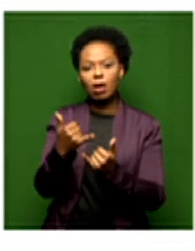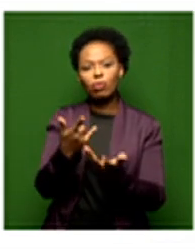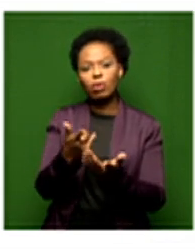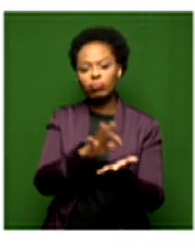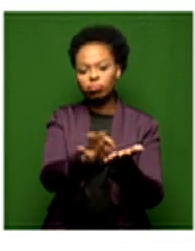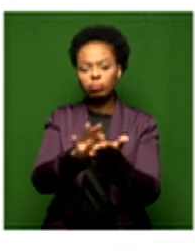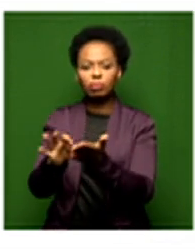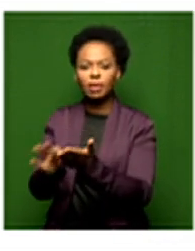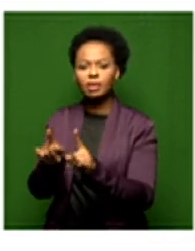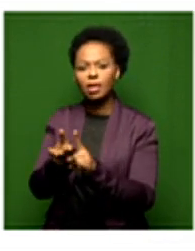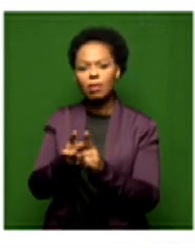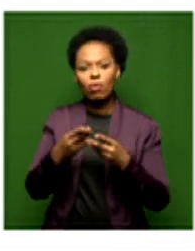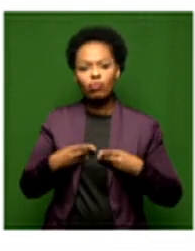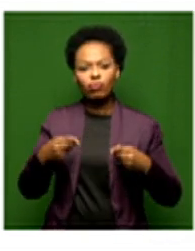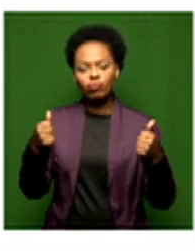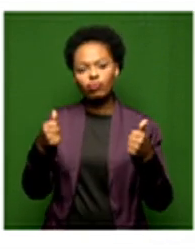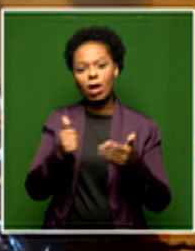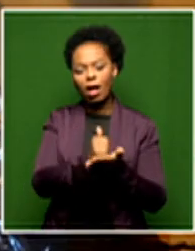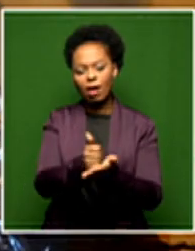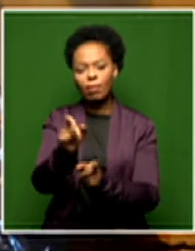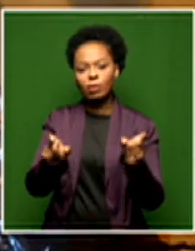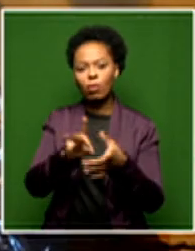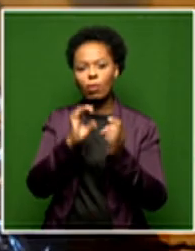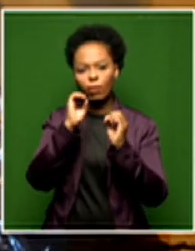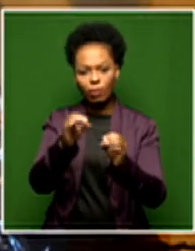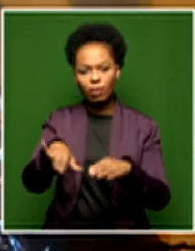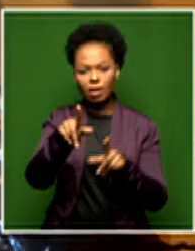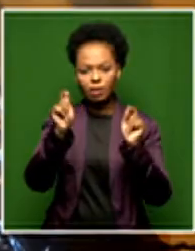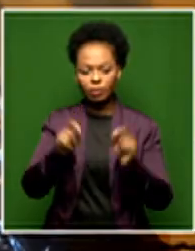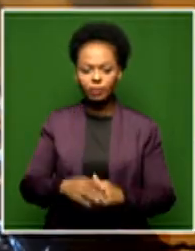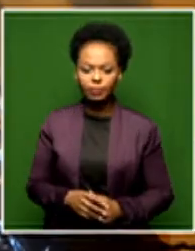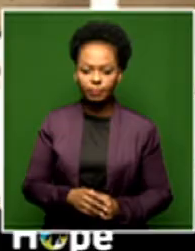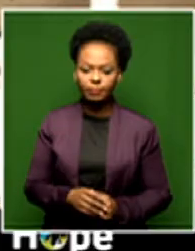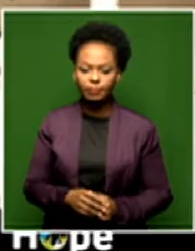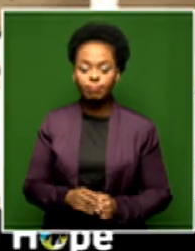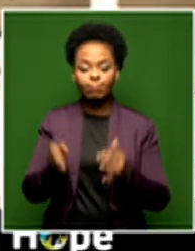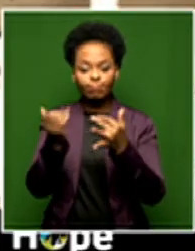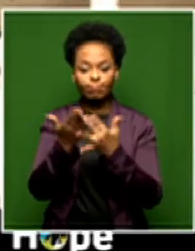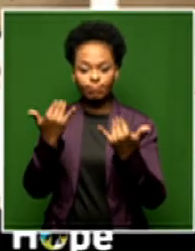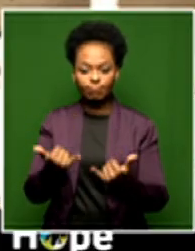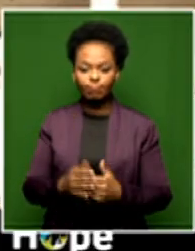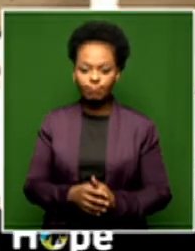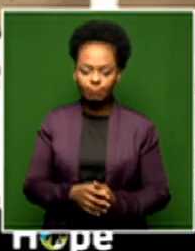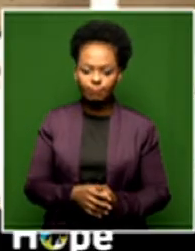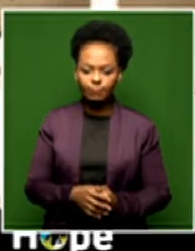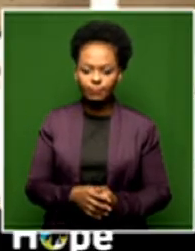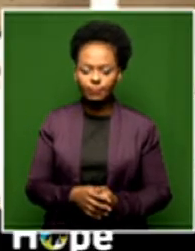aims to rehabilitate the homeless in Cape Town. All right, let's take a quick break. We'll be back shortly.